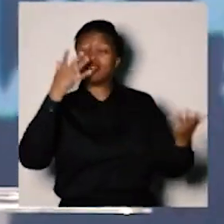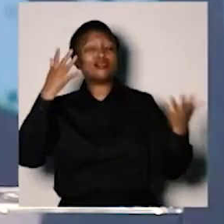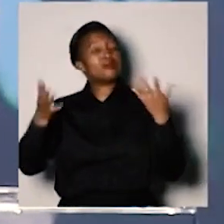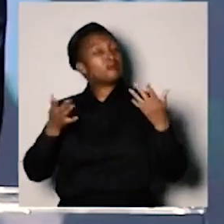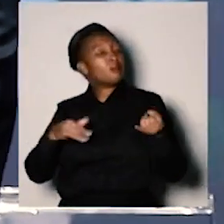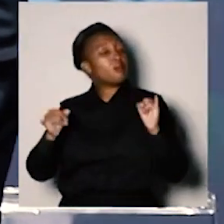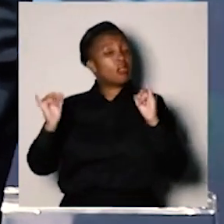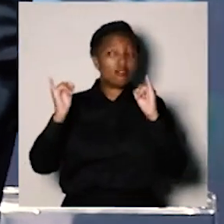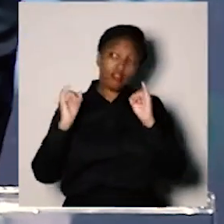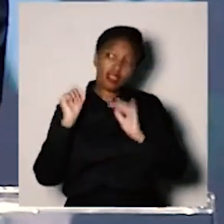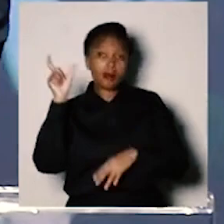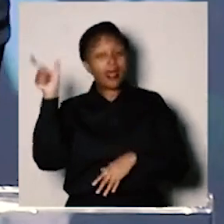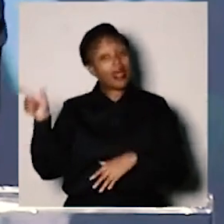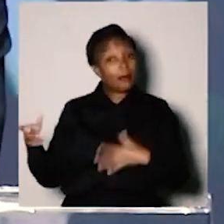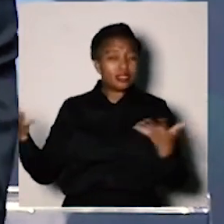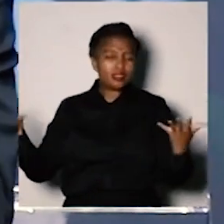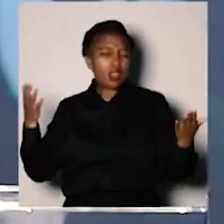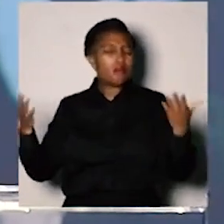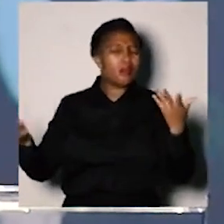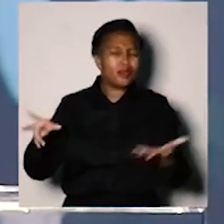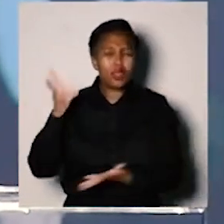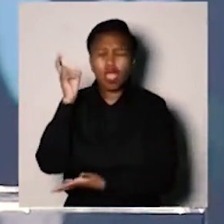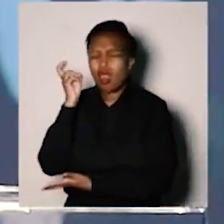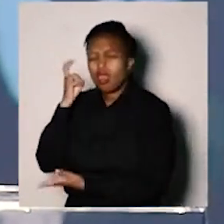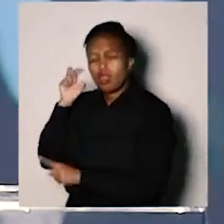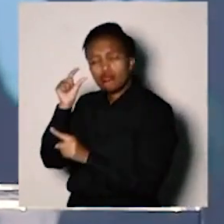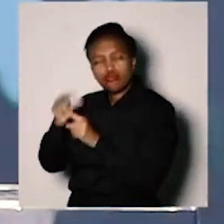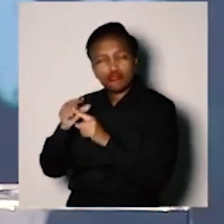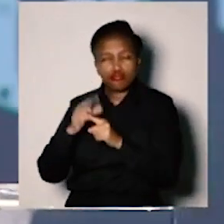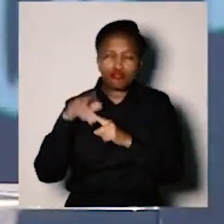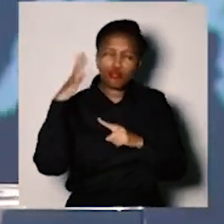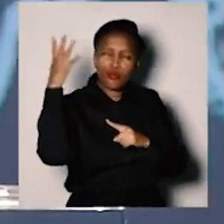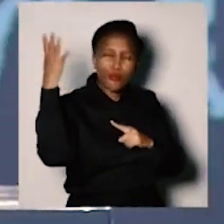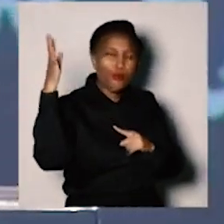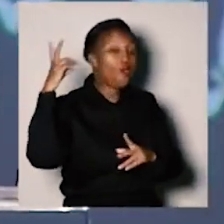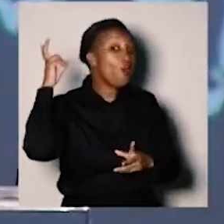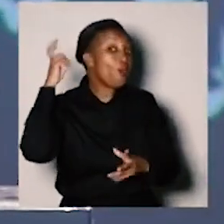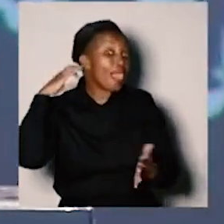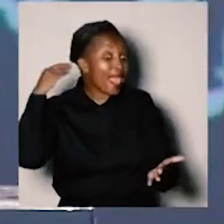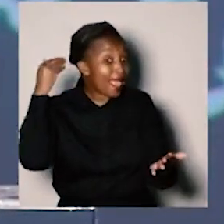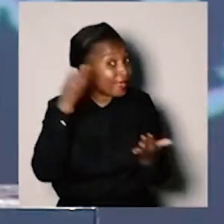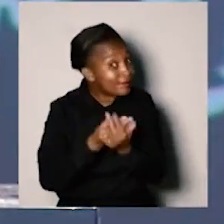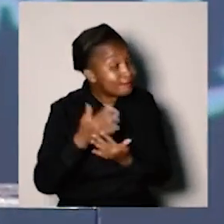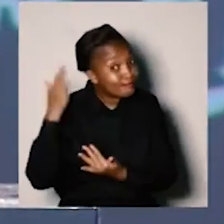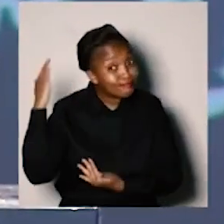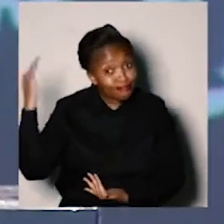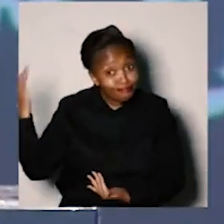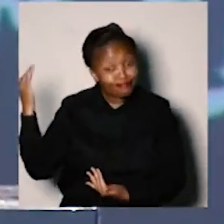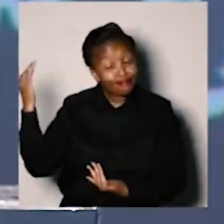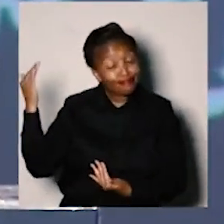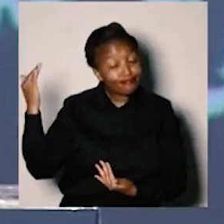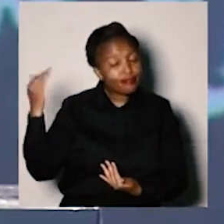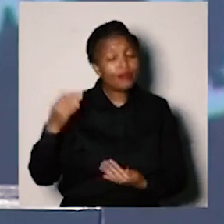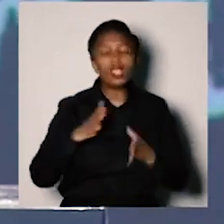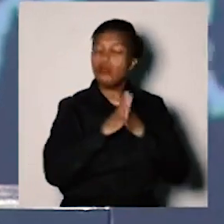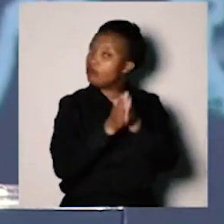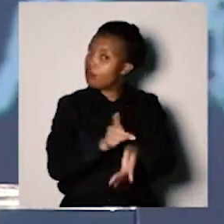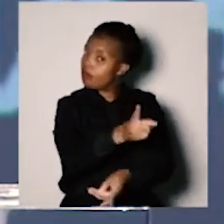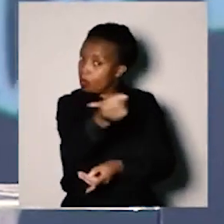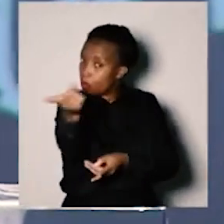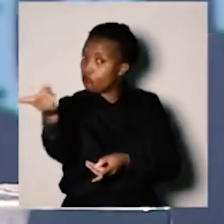by somebody. And as you've been listening to God's word, you can hear God is speaking to you. I want to pray for